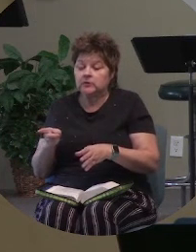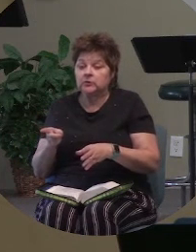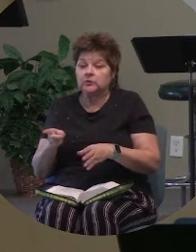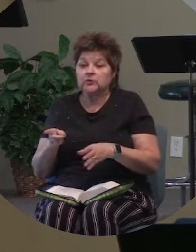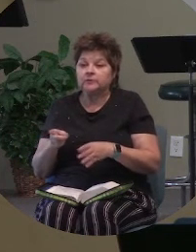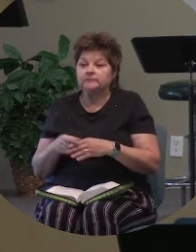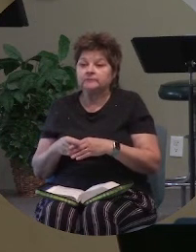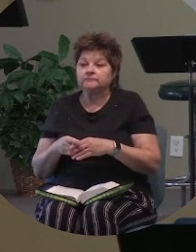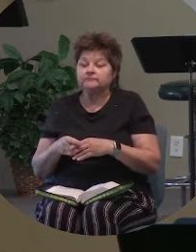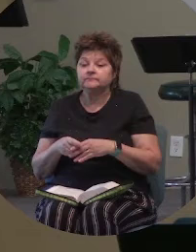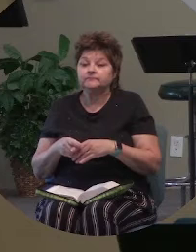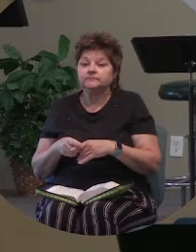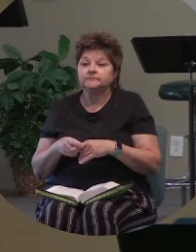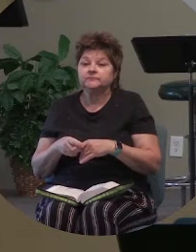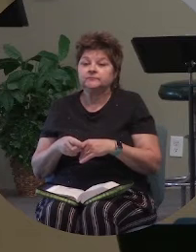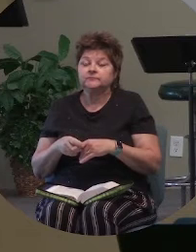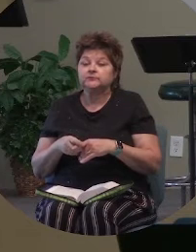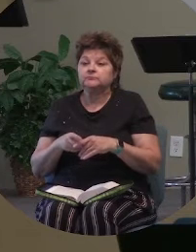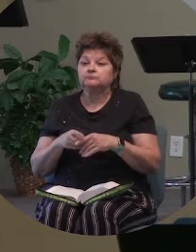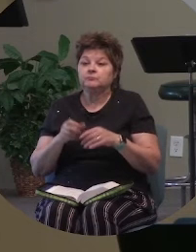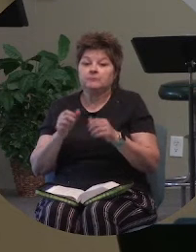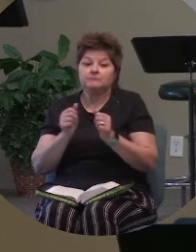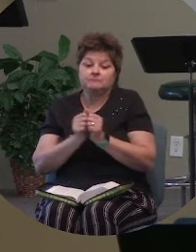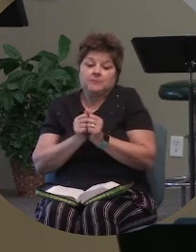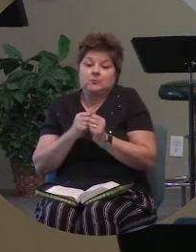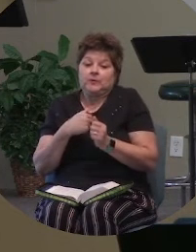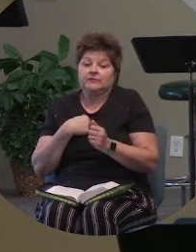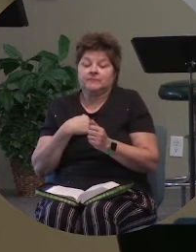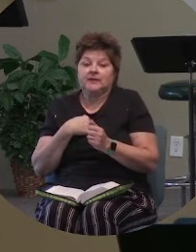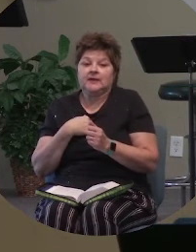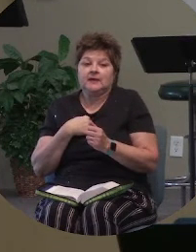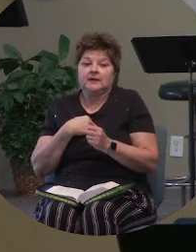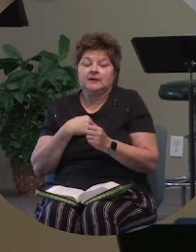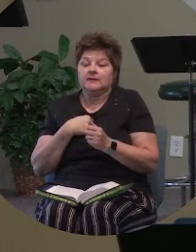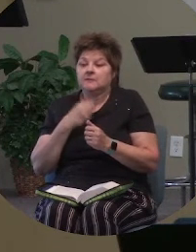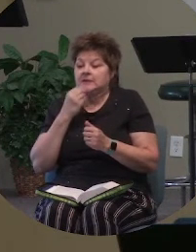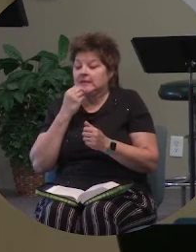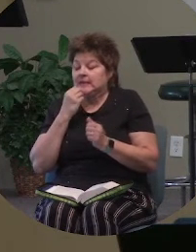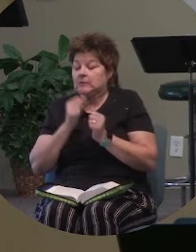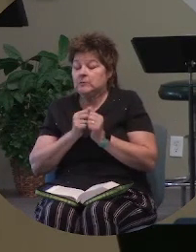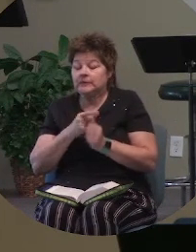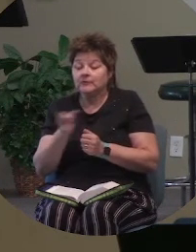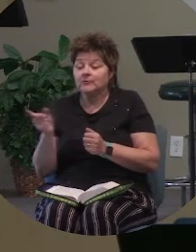hang with me, he would say. I'd share a meal with you.